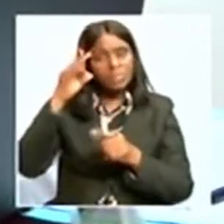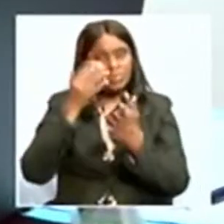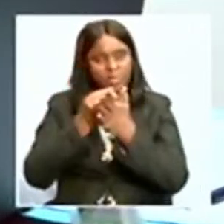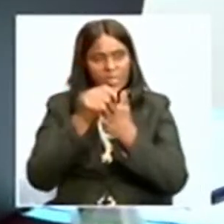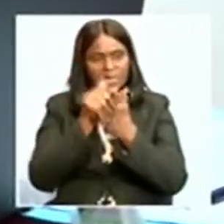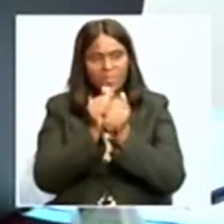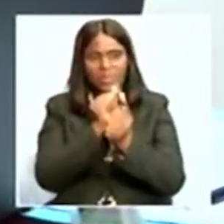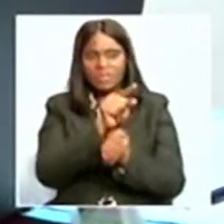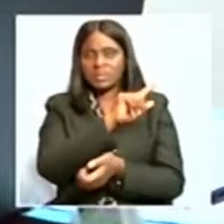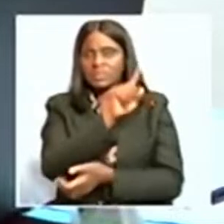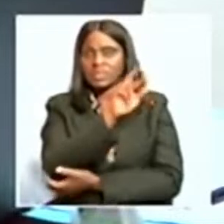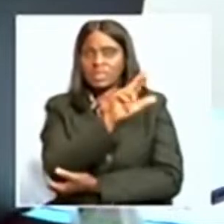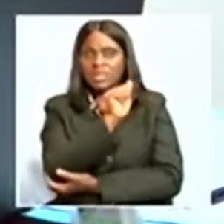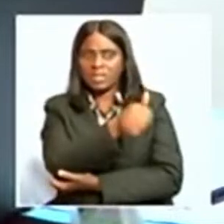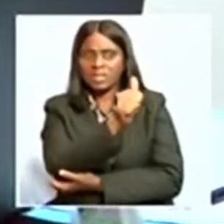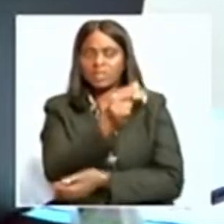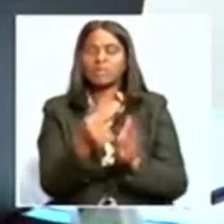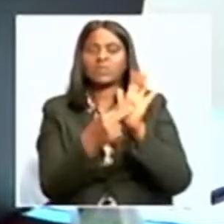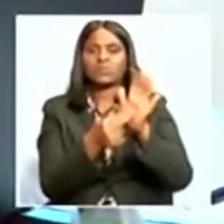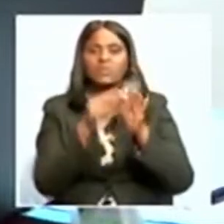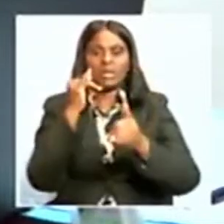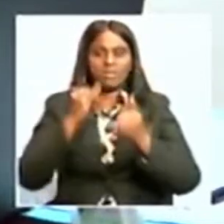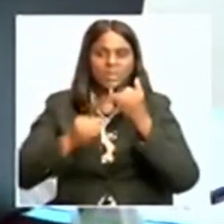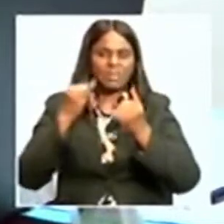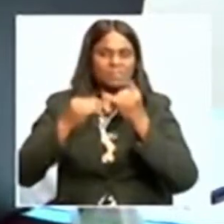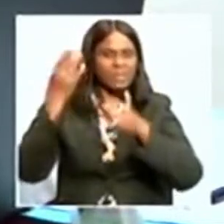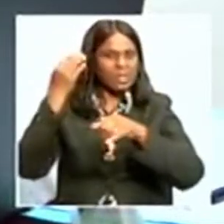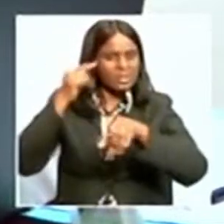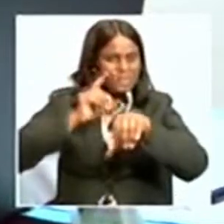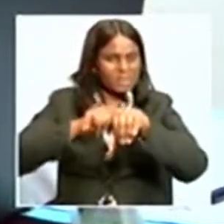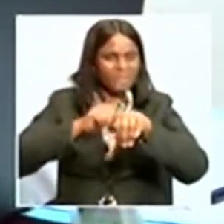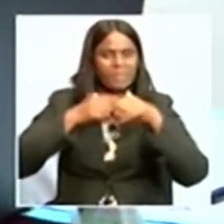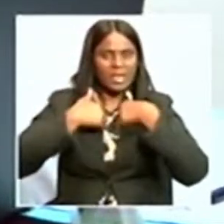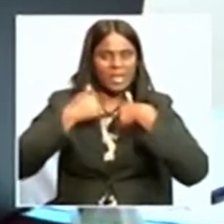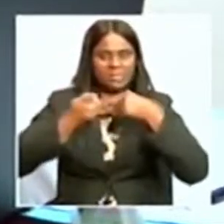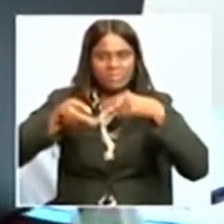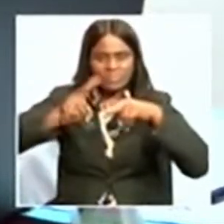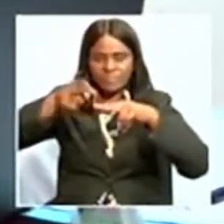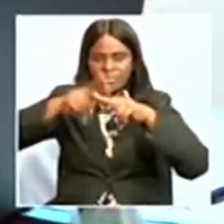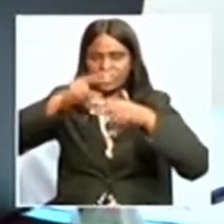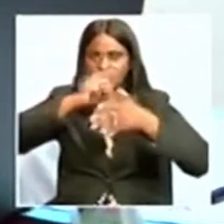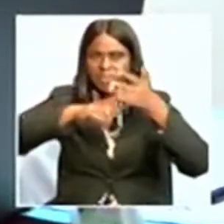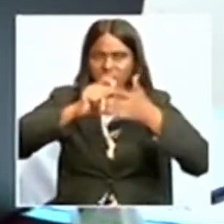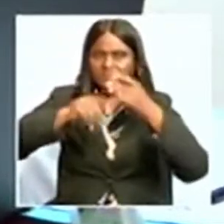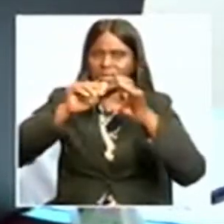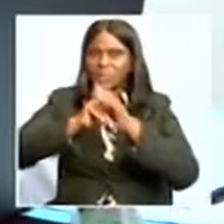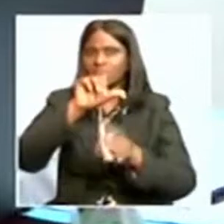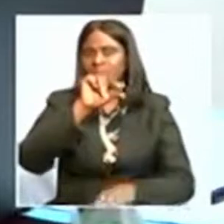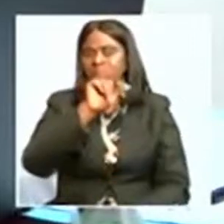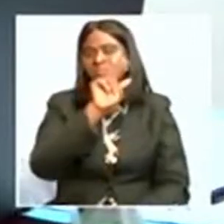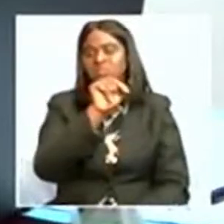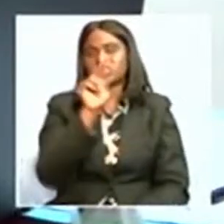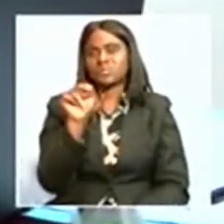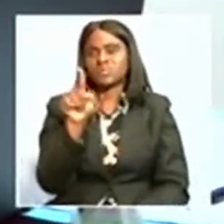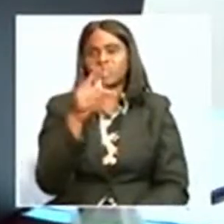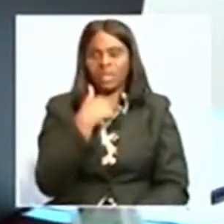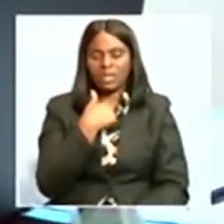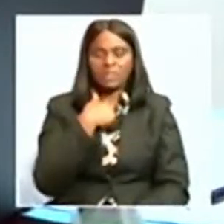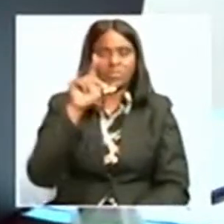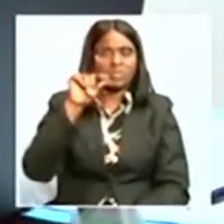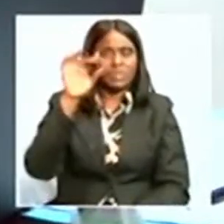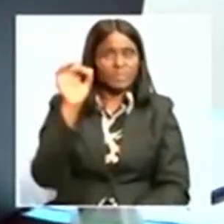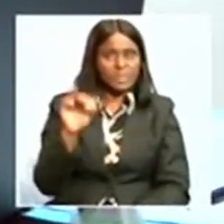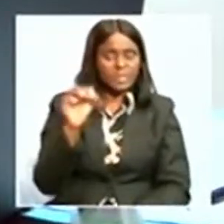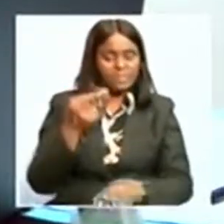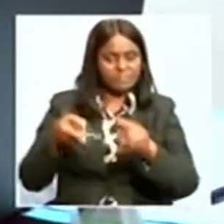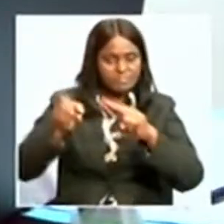ZRA indicated that the last time that there was a hike on these taxes was in 2022. There was a 20%